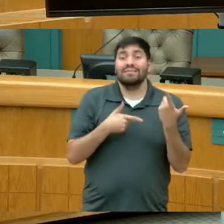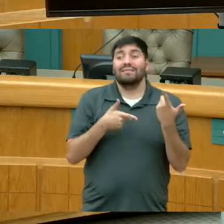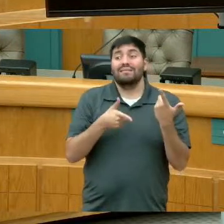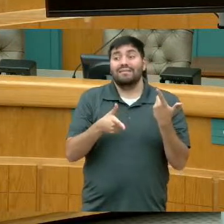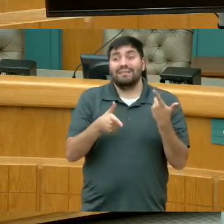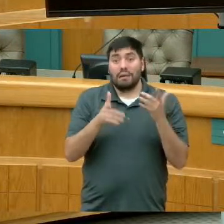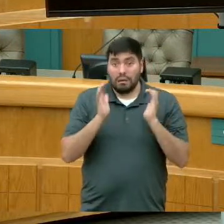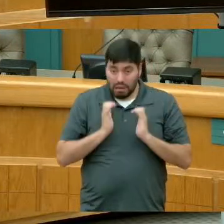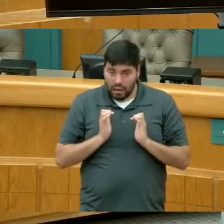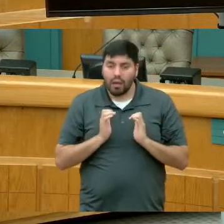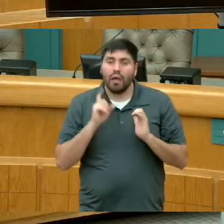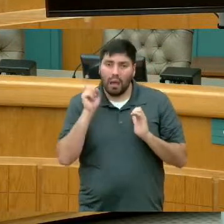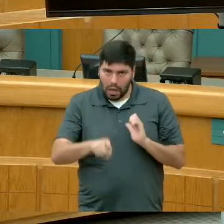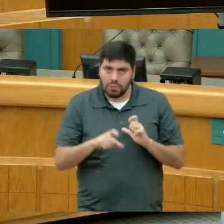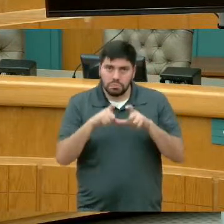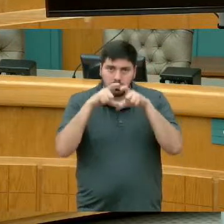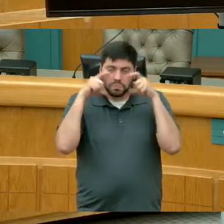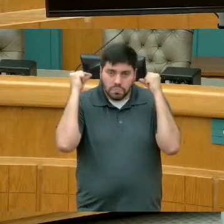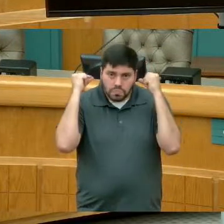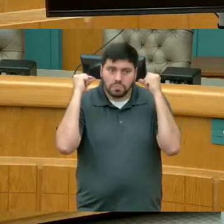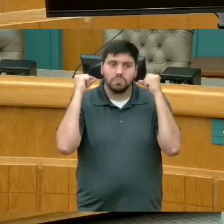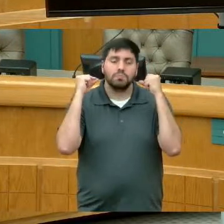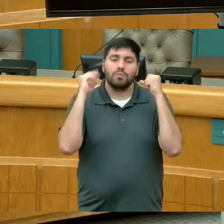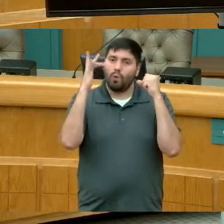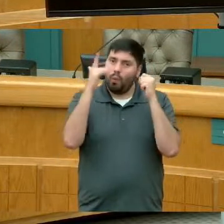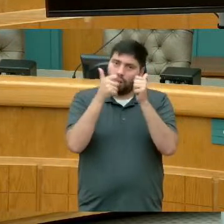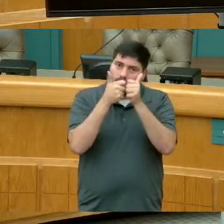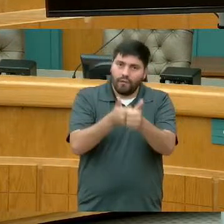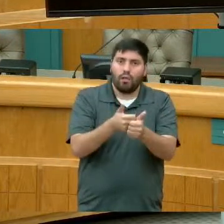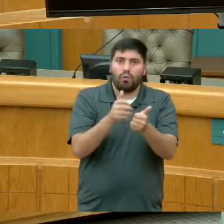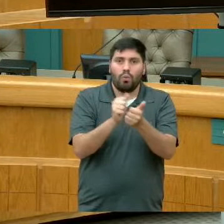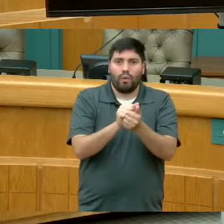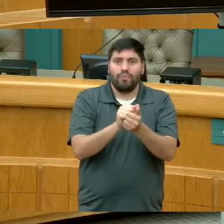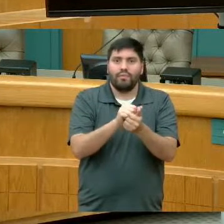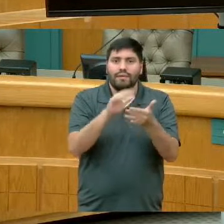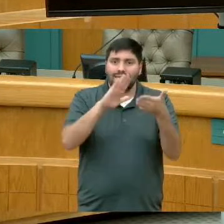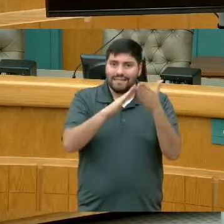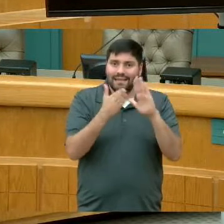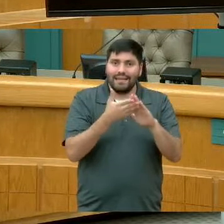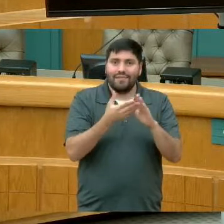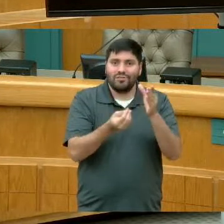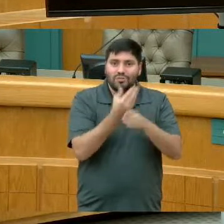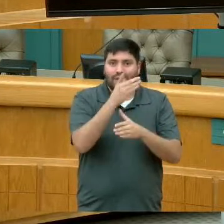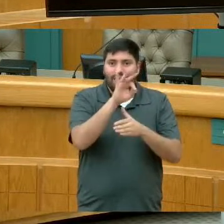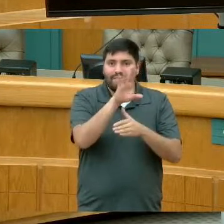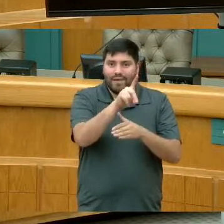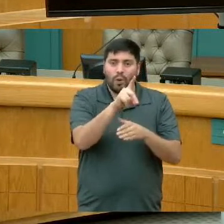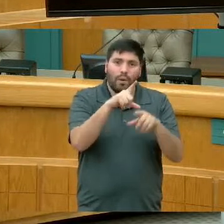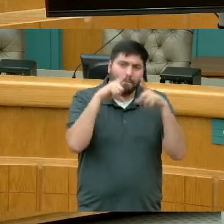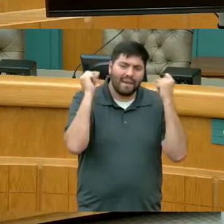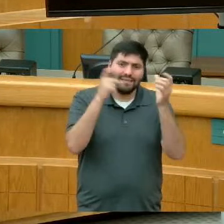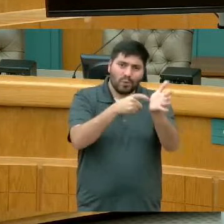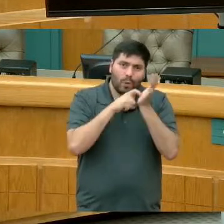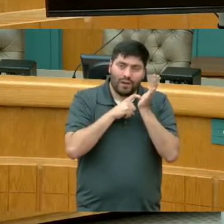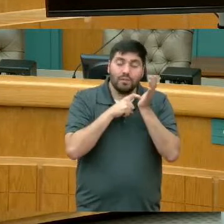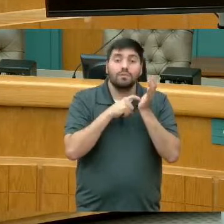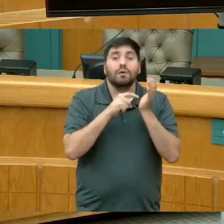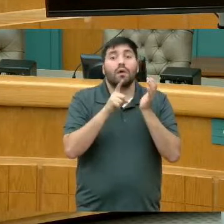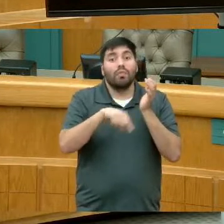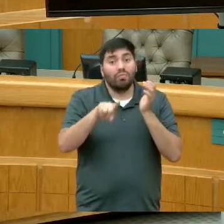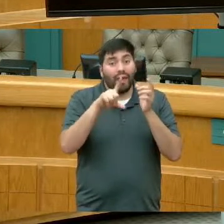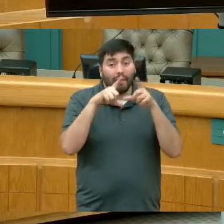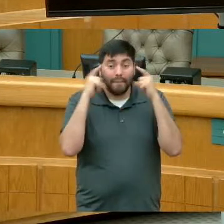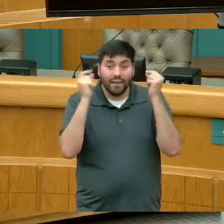salon and the clients wore some type of a face covering to comply with the City of Springfield mask ordinance.